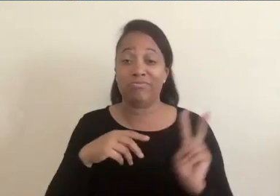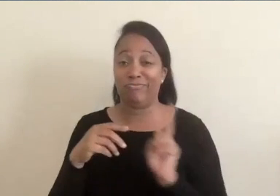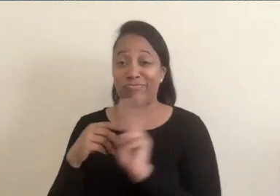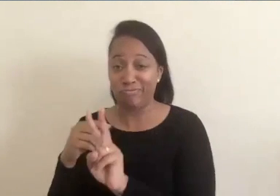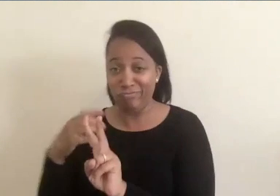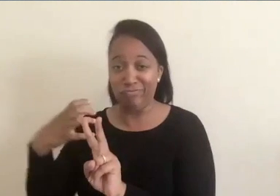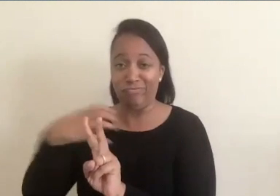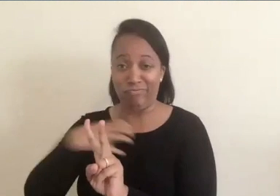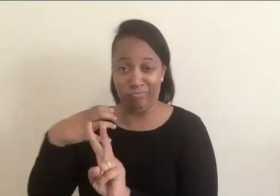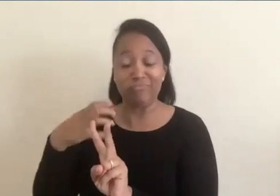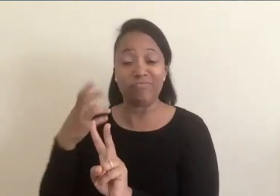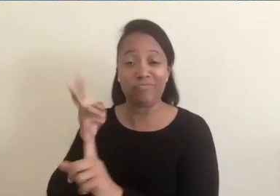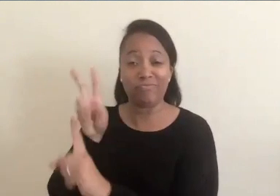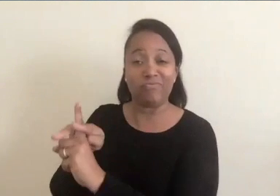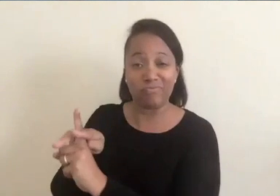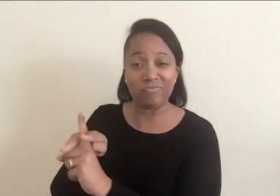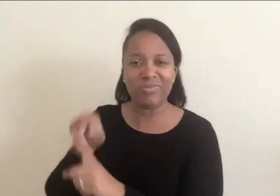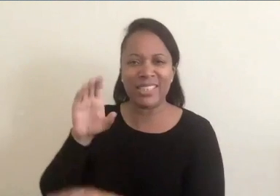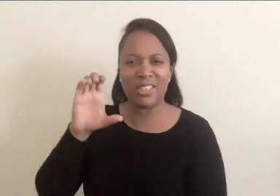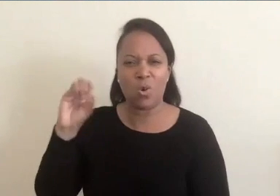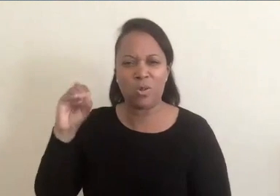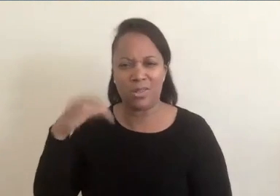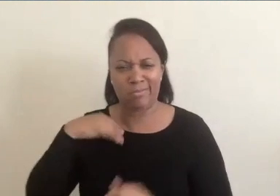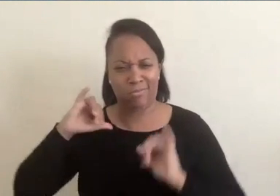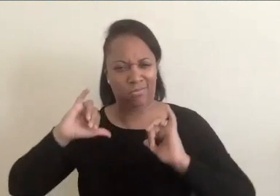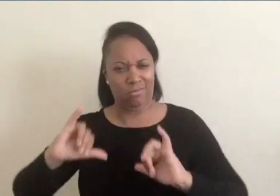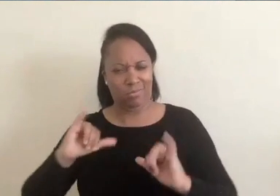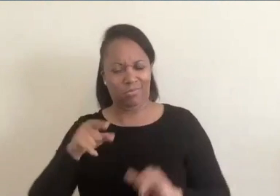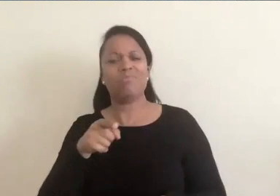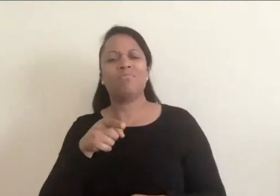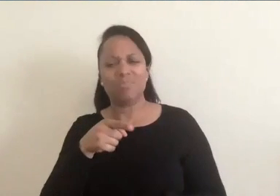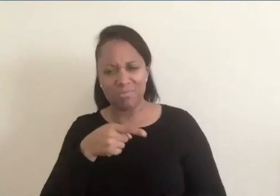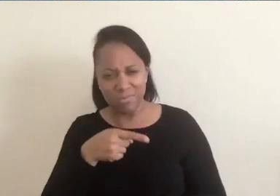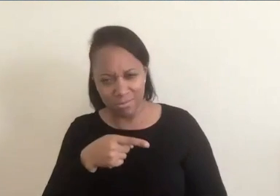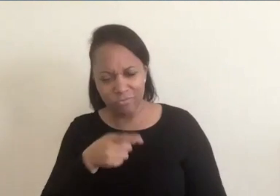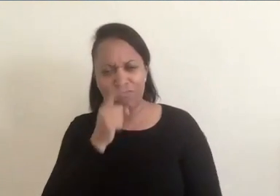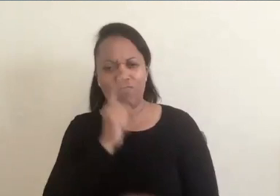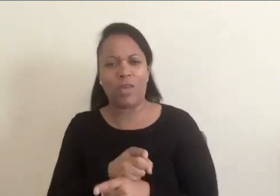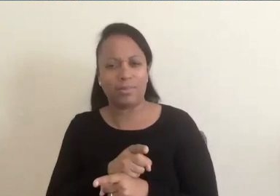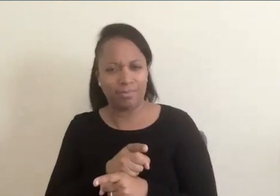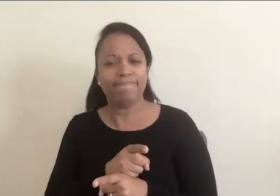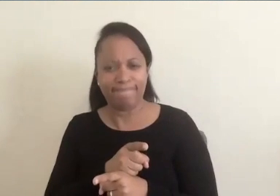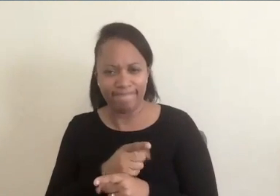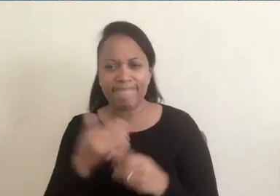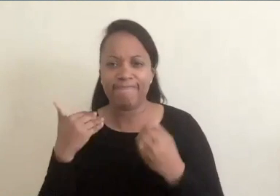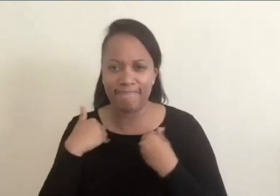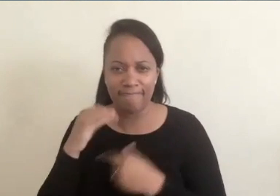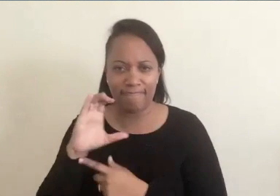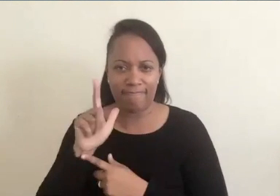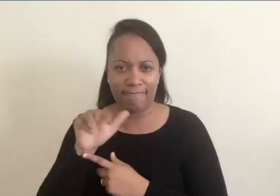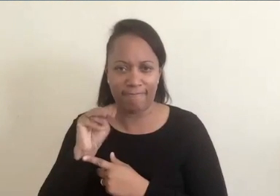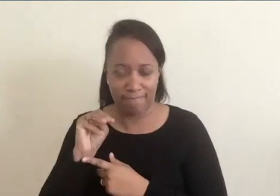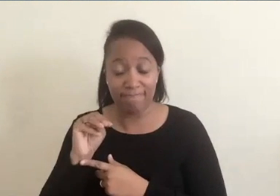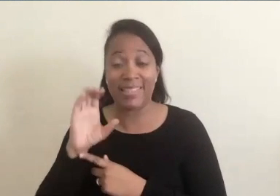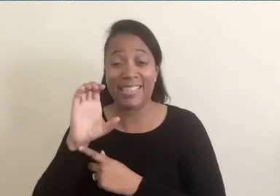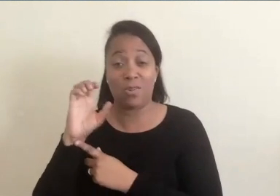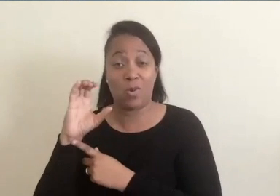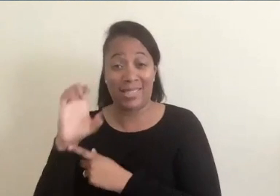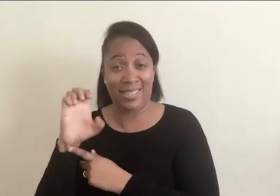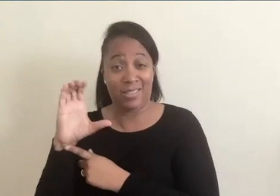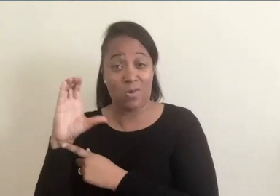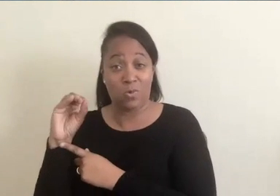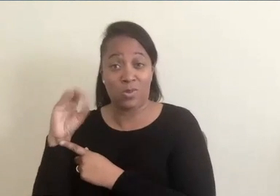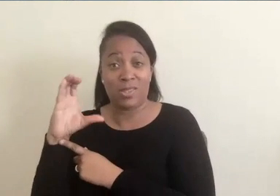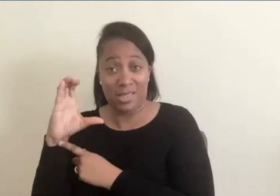The EEOC decides, yeah, there's something here. There's a claim here. So they agree, the EEOC, it